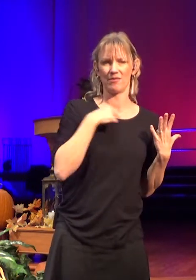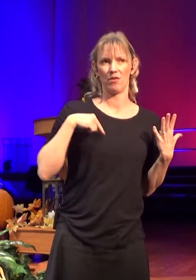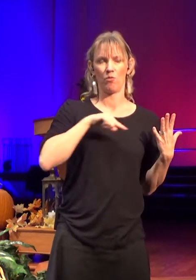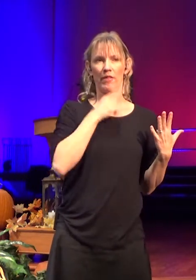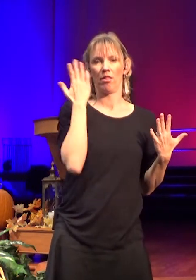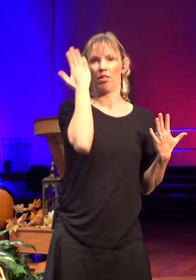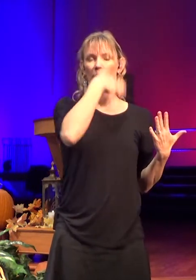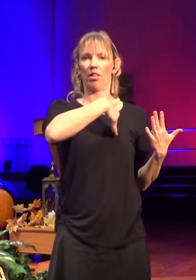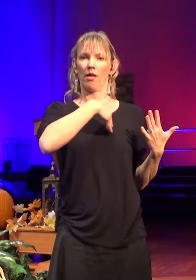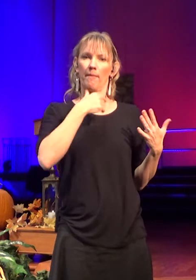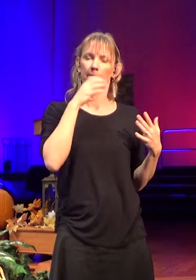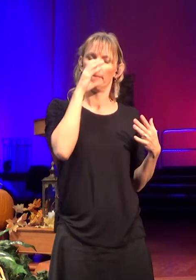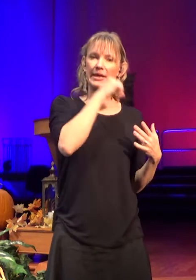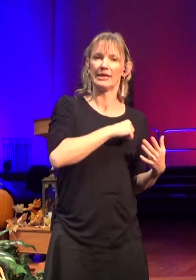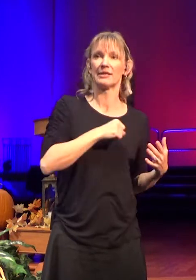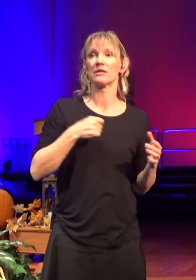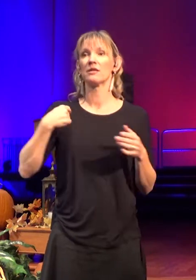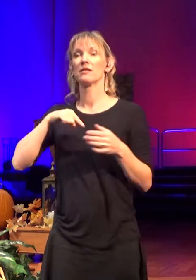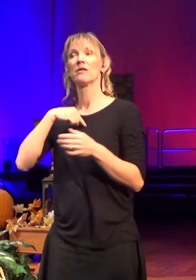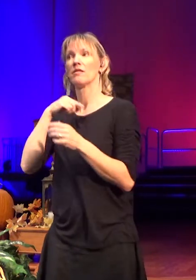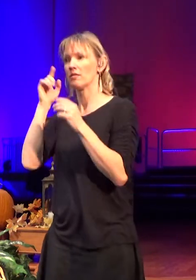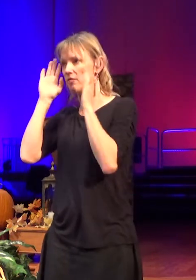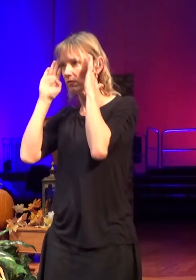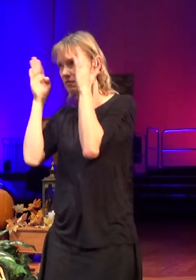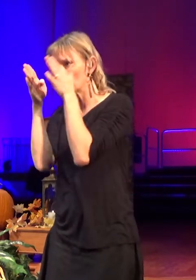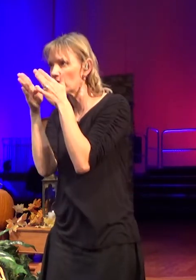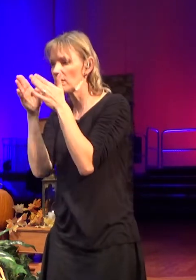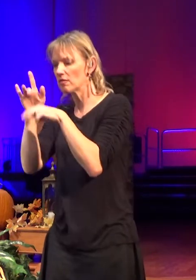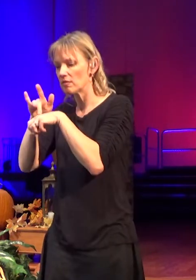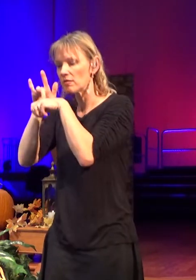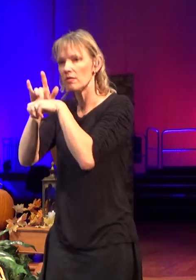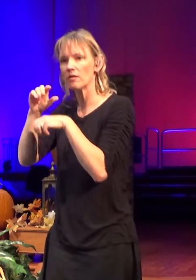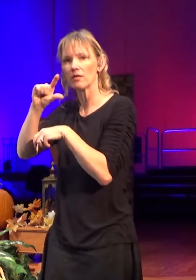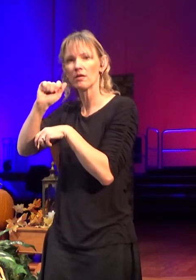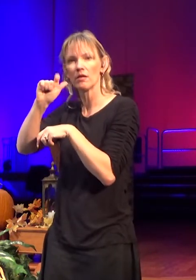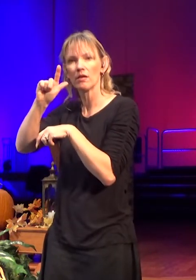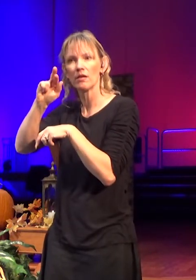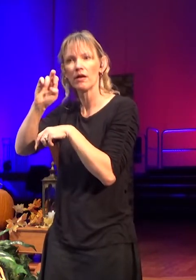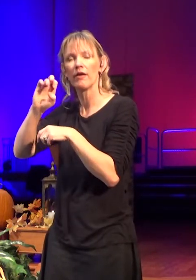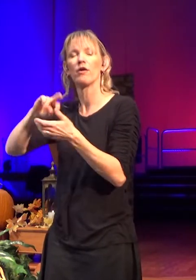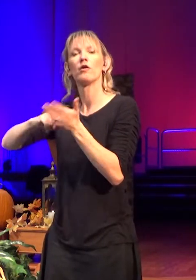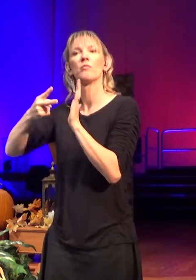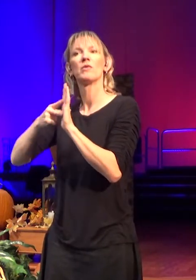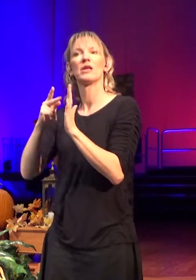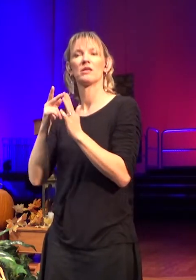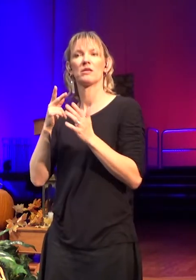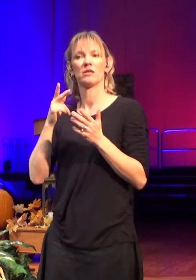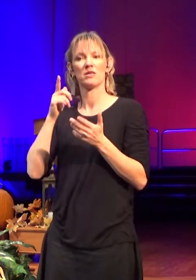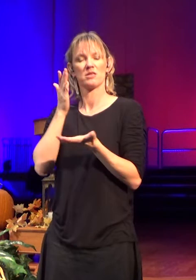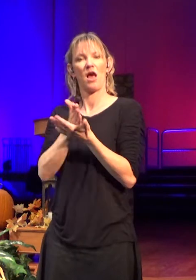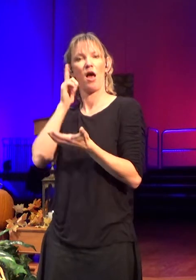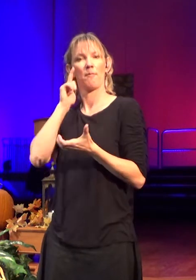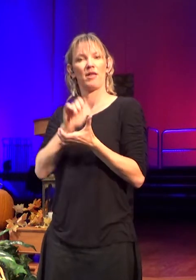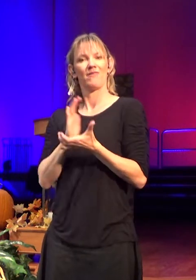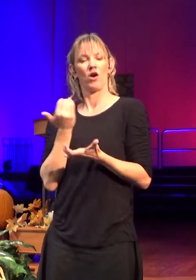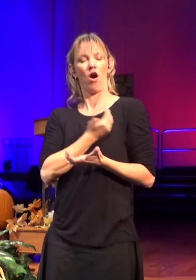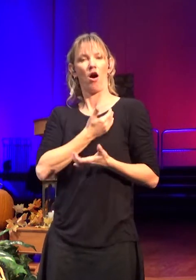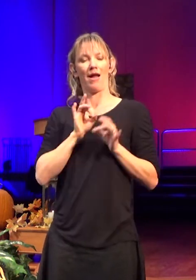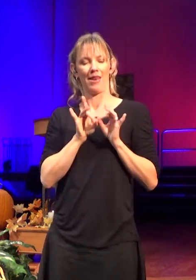to inspire us. When we get caught up in the glare, we stop believing in our inner